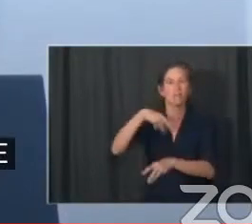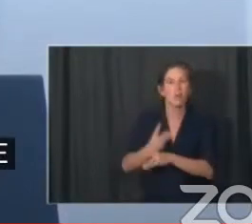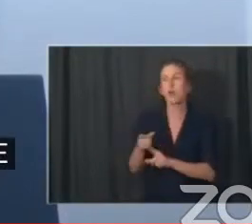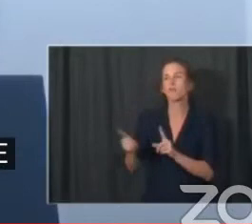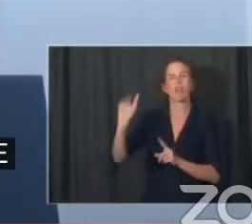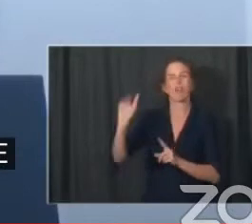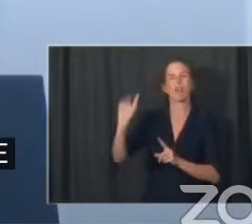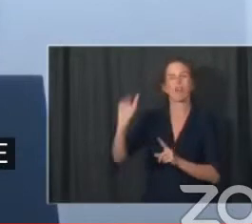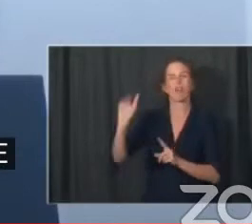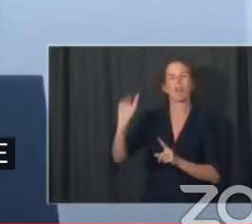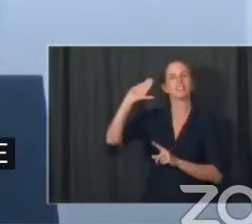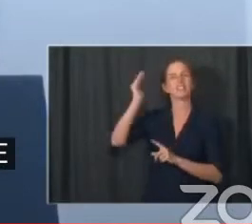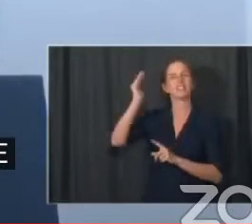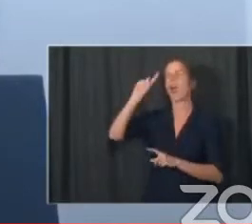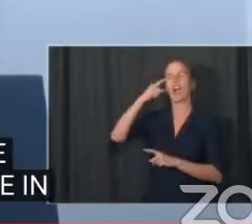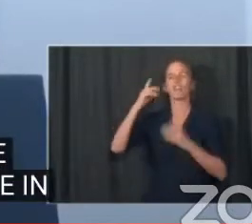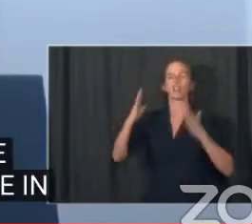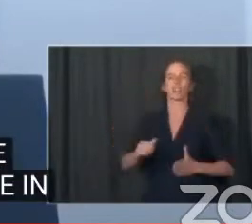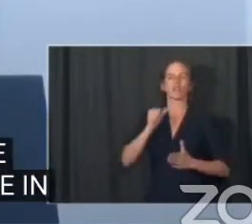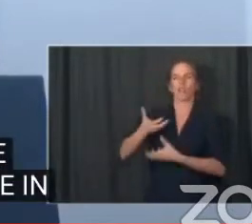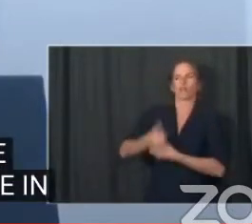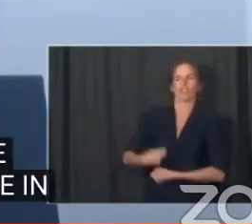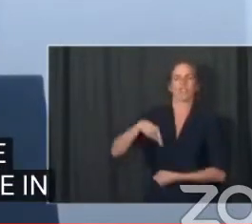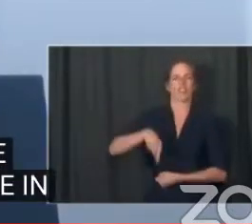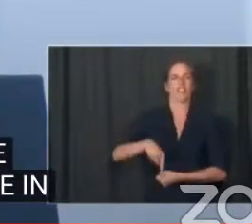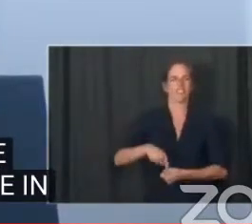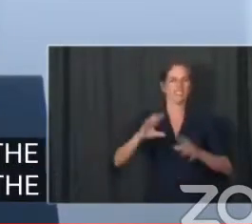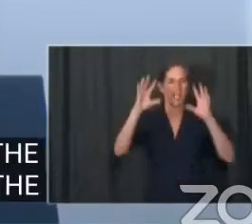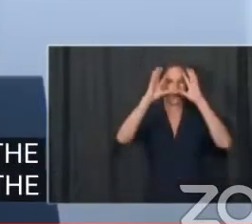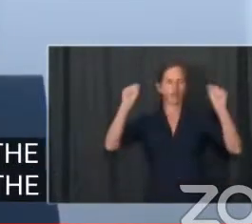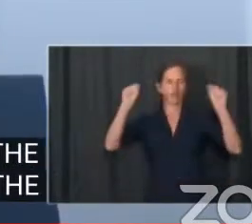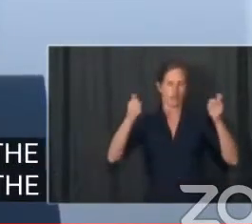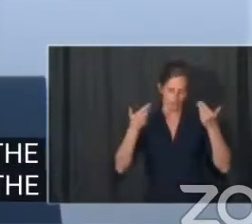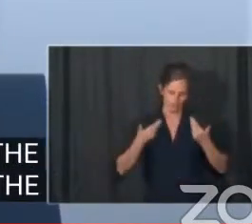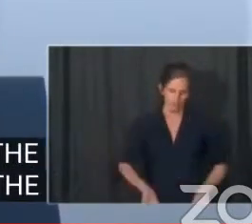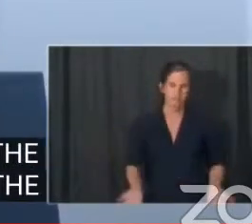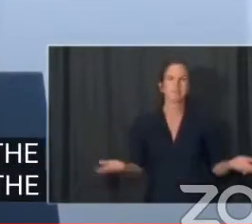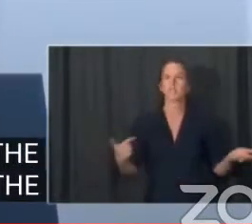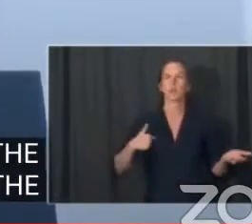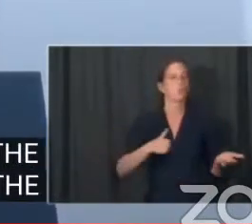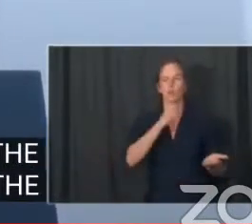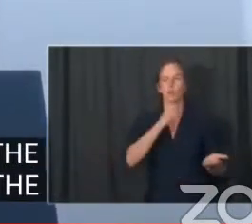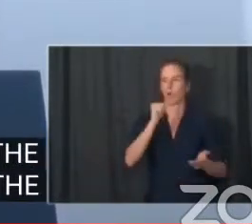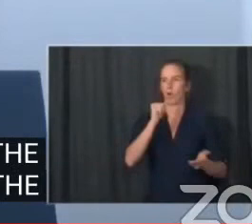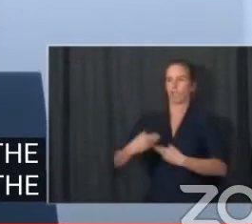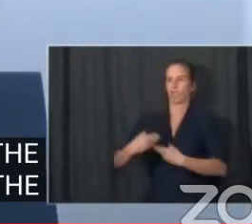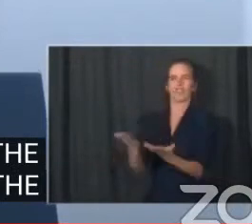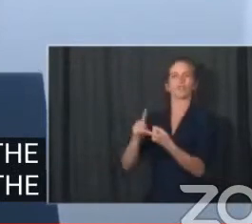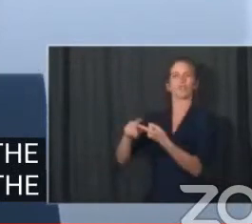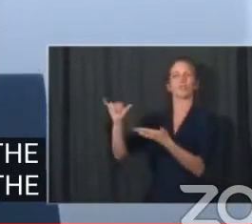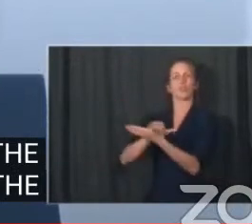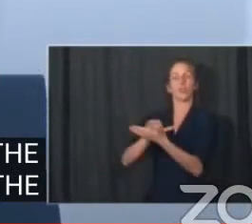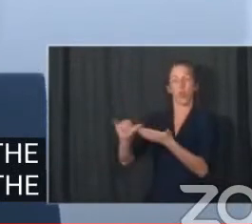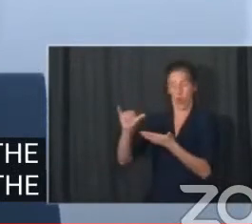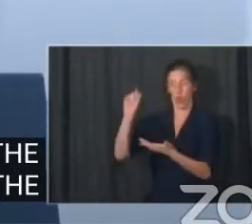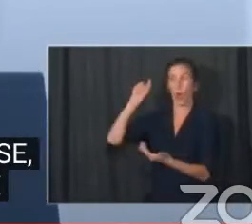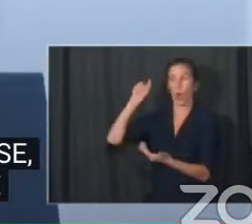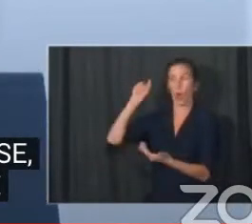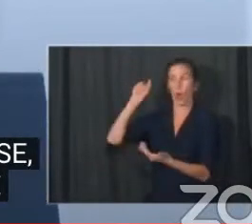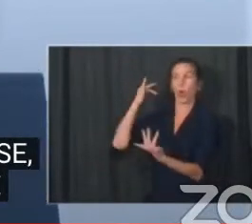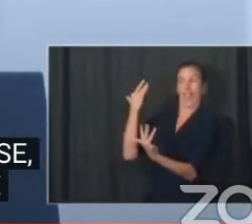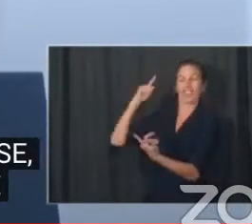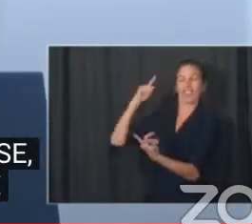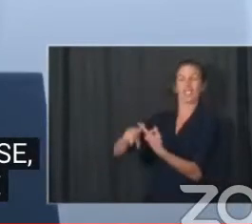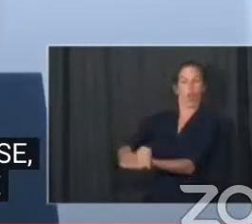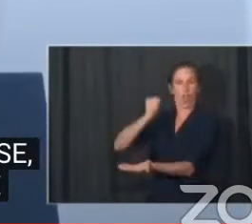the Él no fact that it's this confía White House, this en la vacuna que administration. viene. So we won't be delivering it to New York until we Estamos have trabajando con authorization to los do mejores so. And laboratorios del that